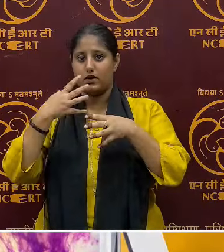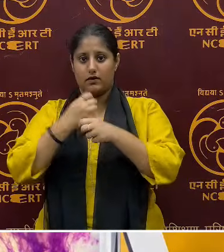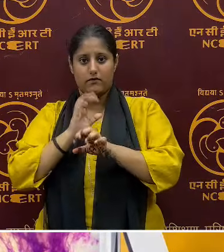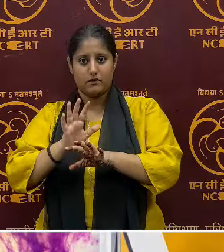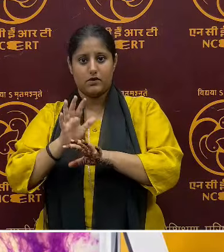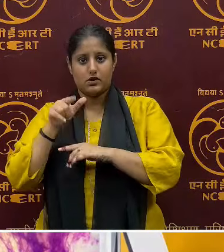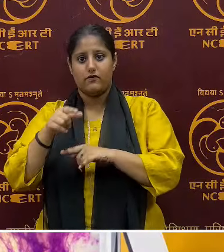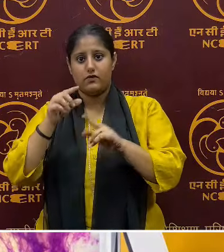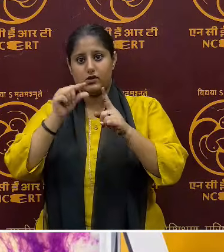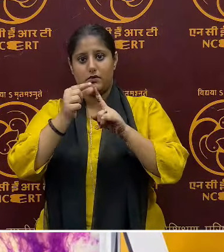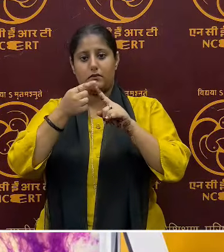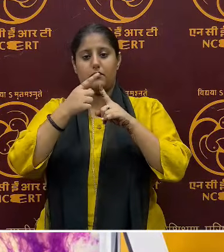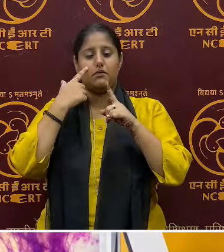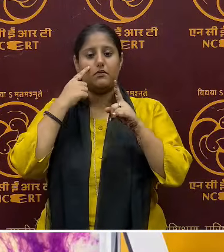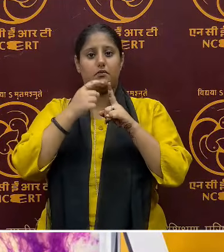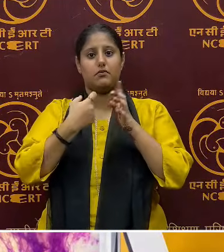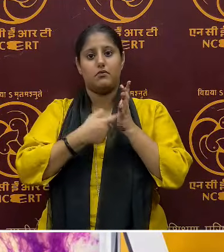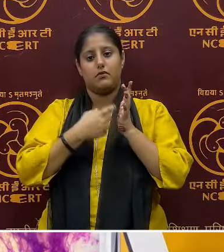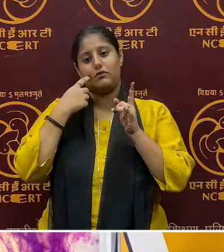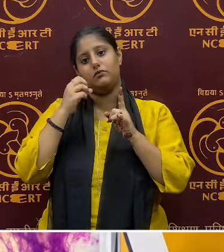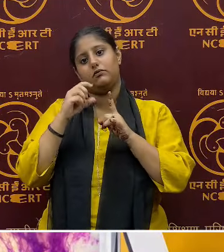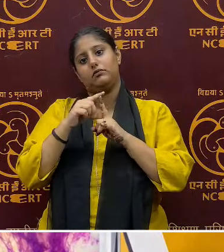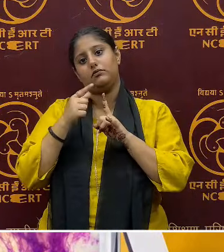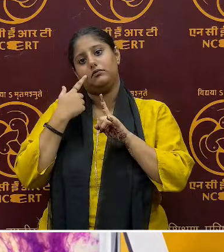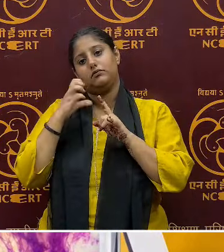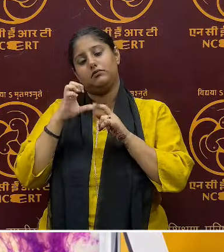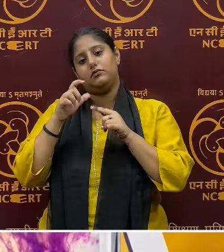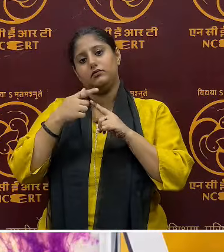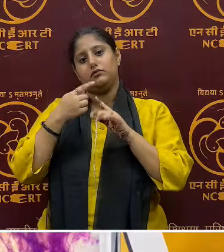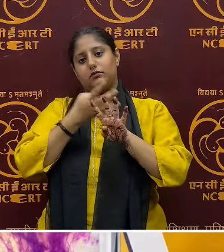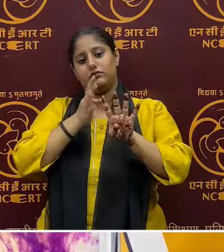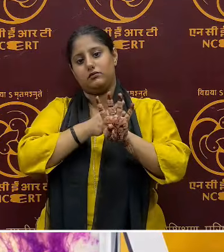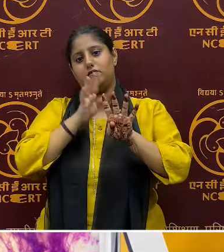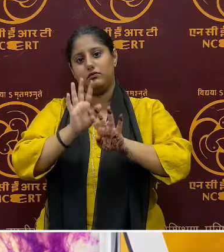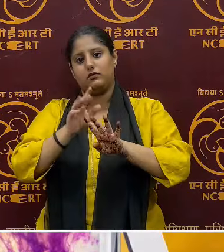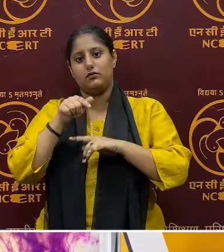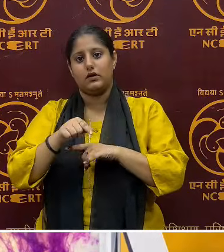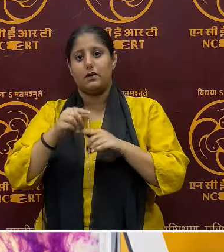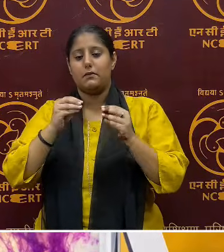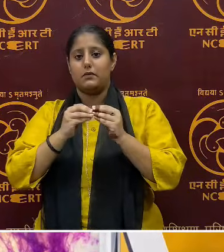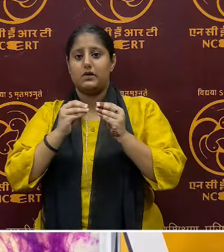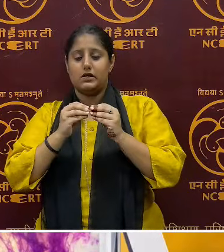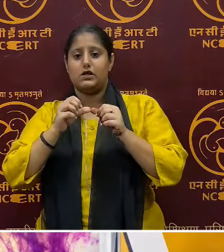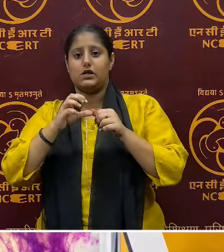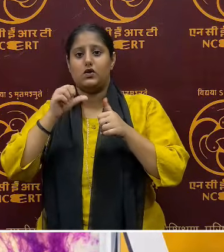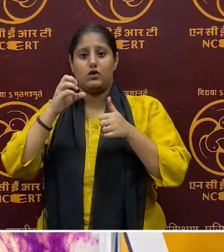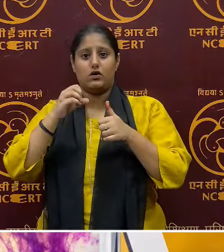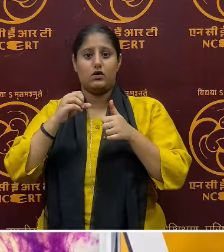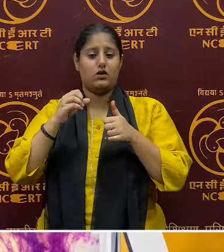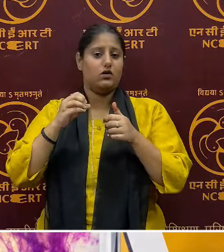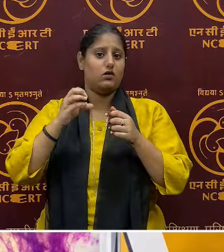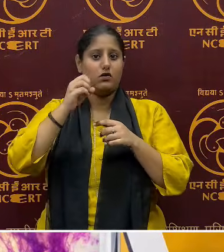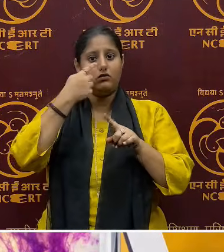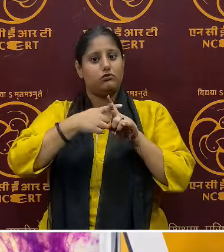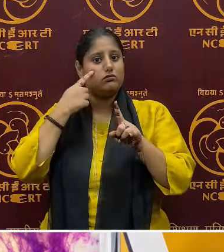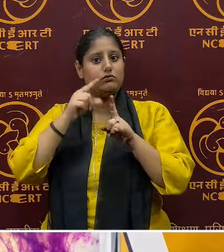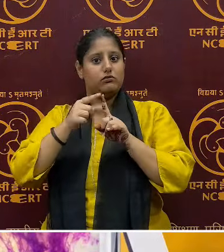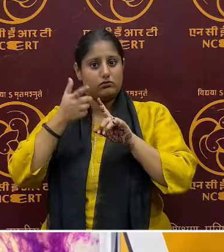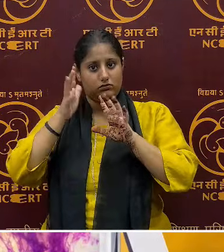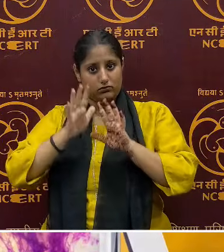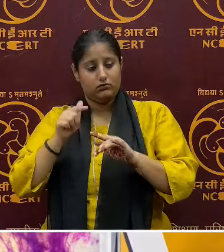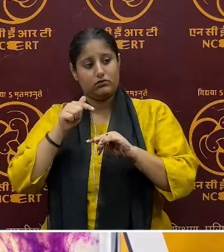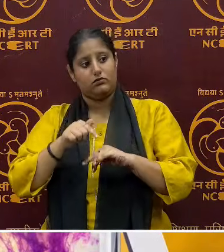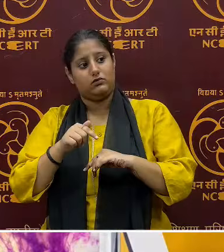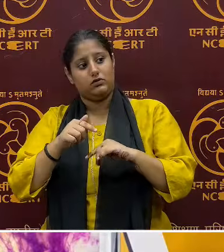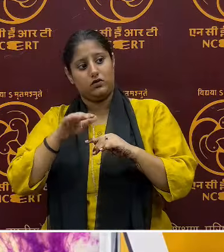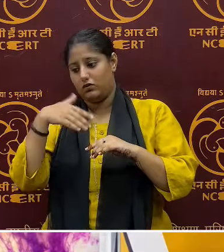the periodic table readily mix with oxygen to create the most basic oxides, while those at the extreme